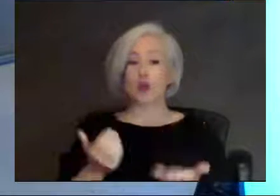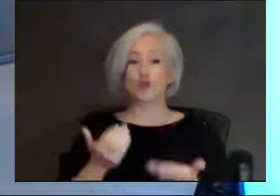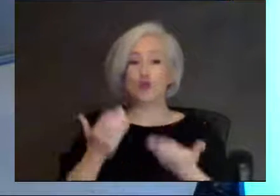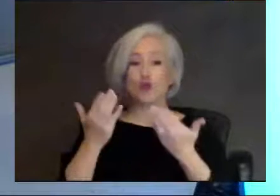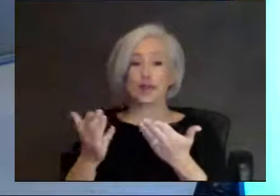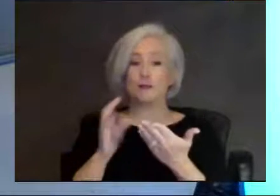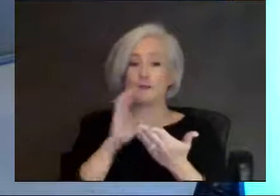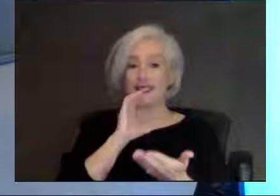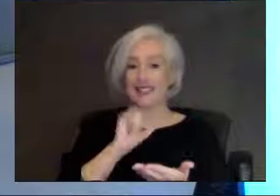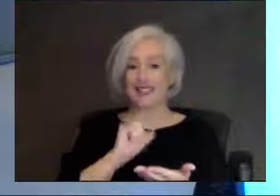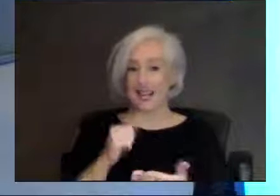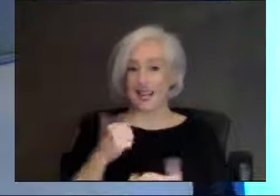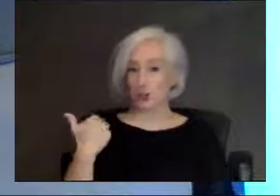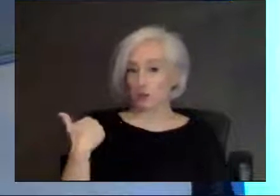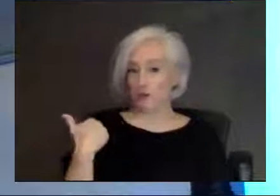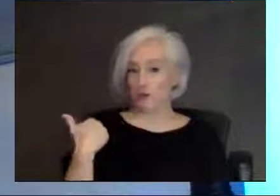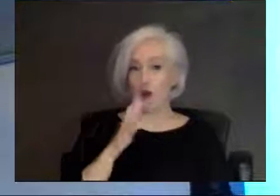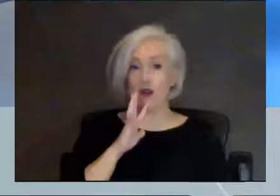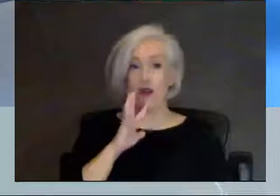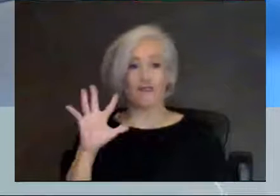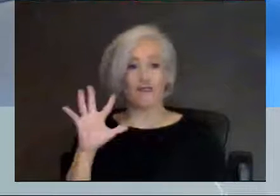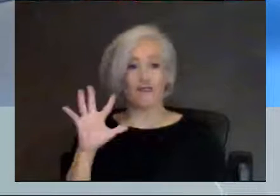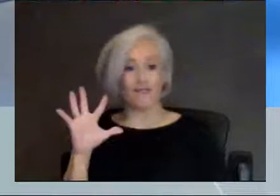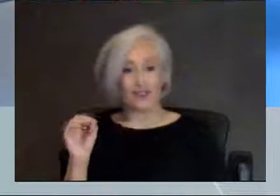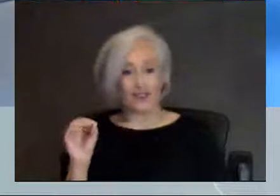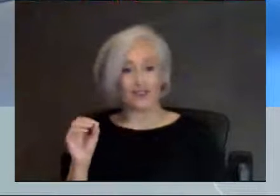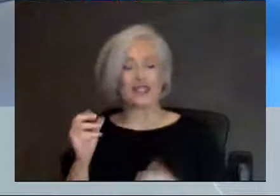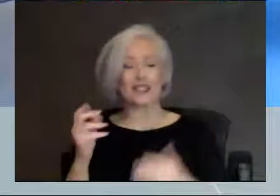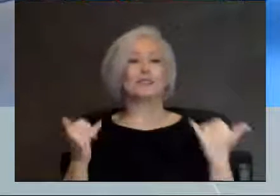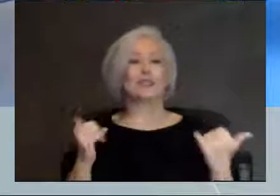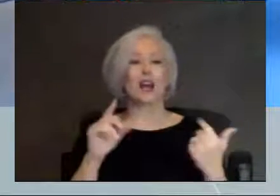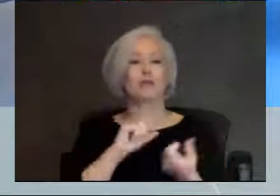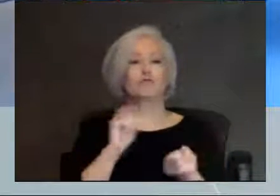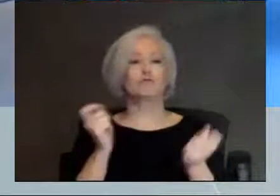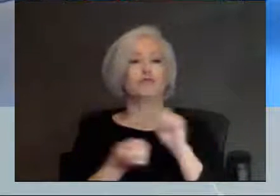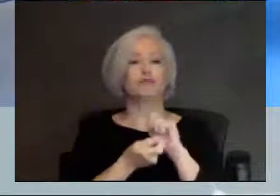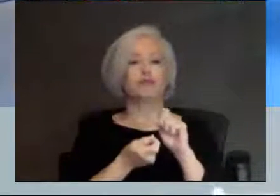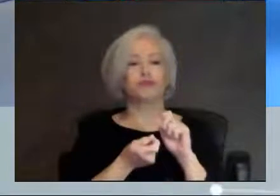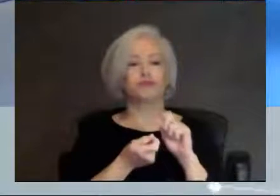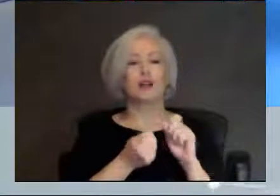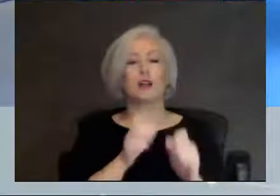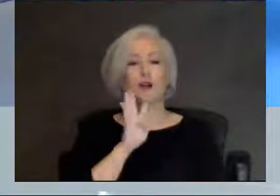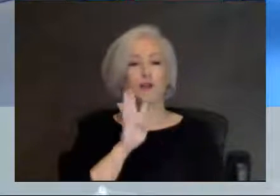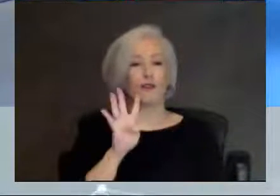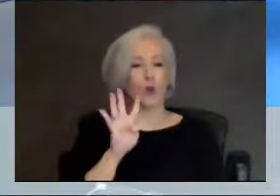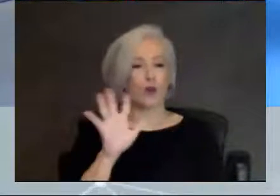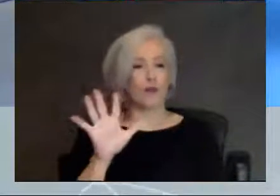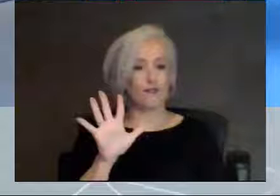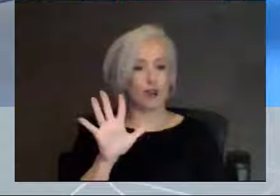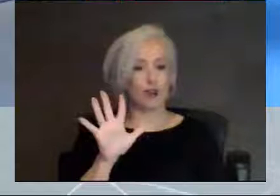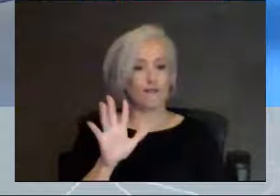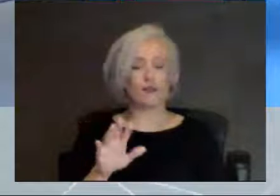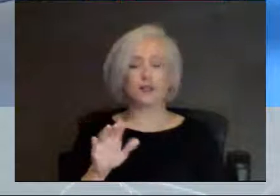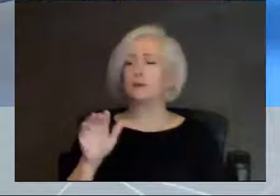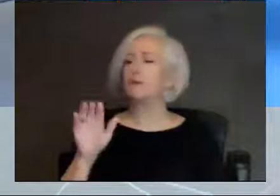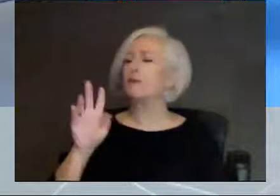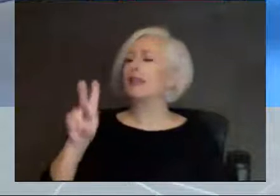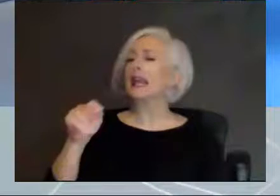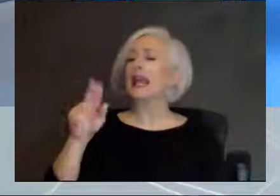be 50 and now it's 45. So Kathy, how old